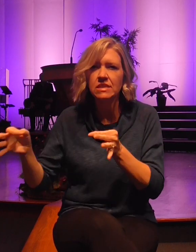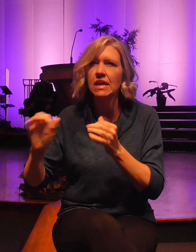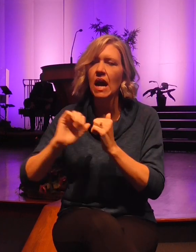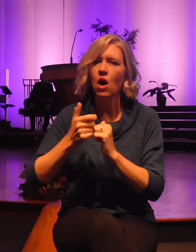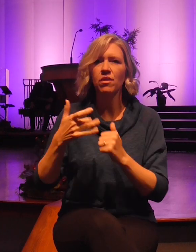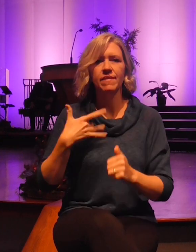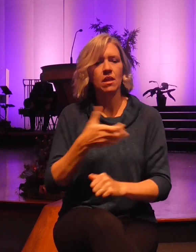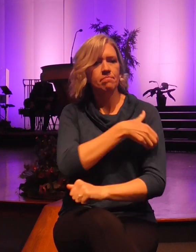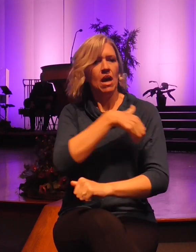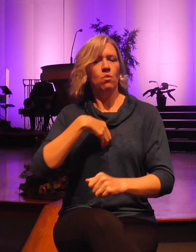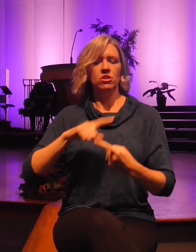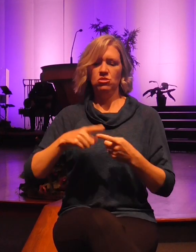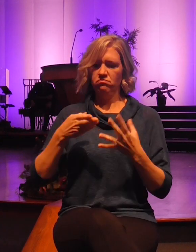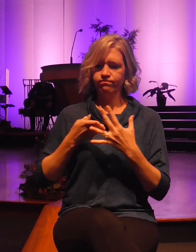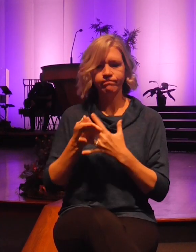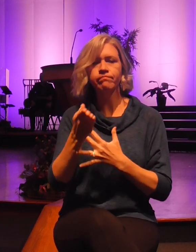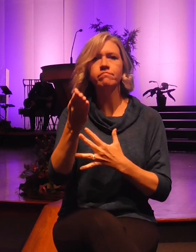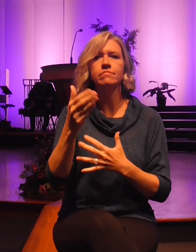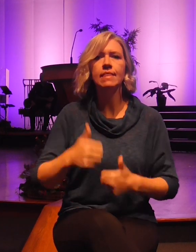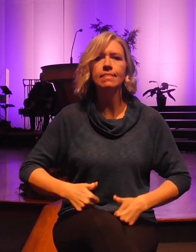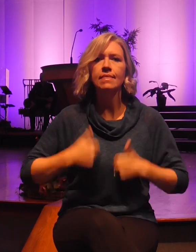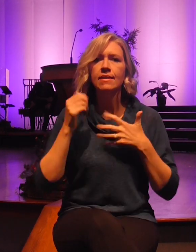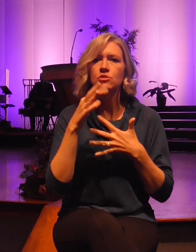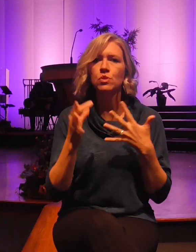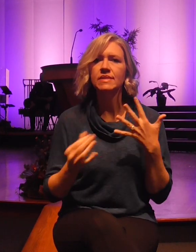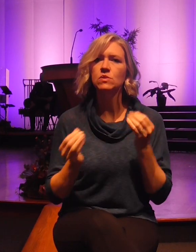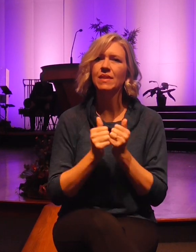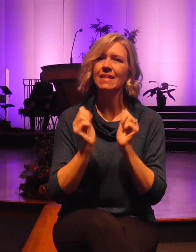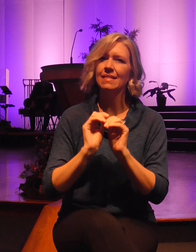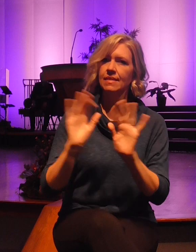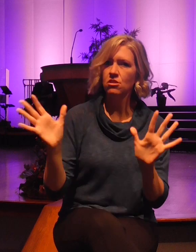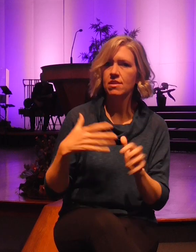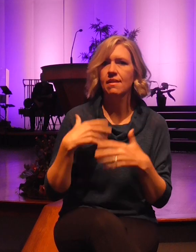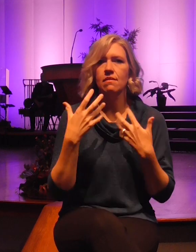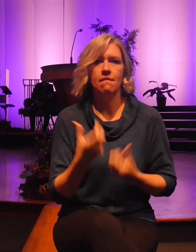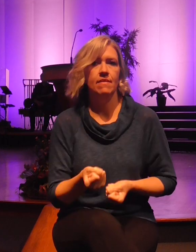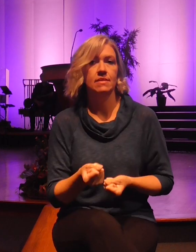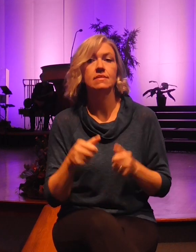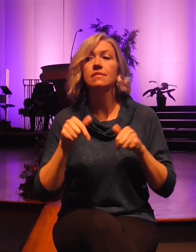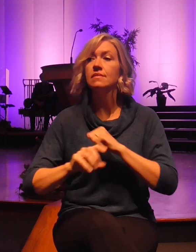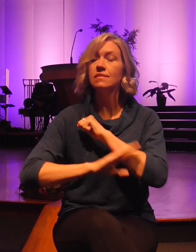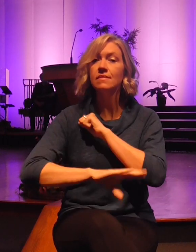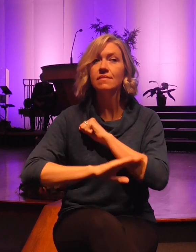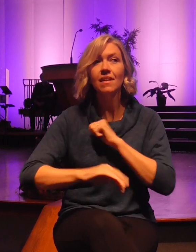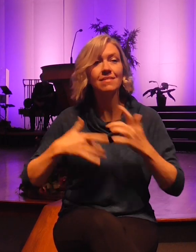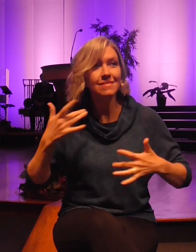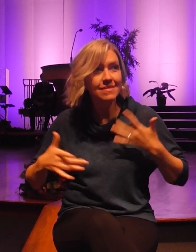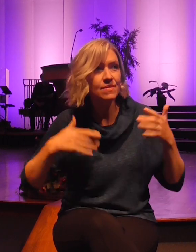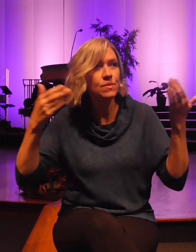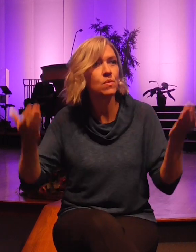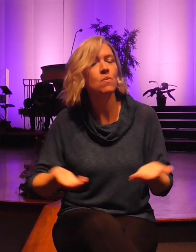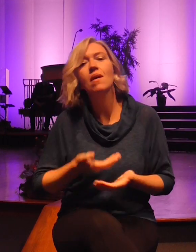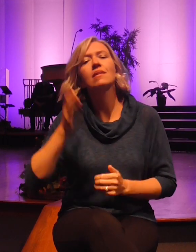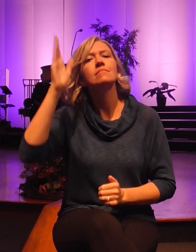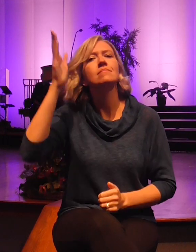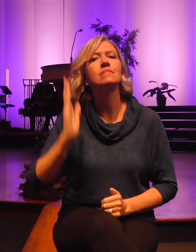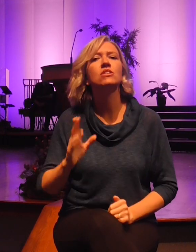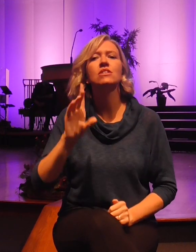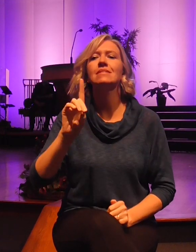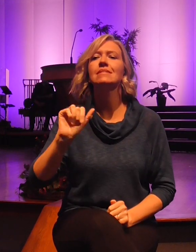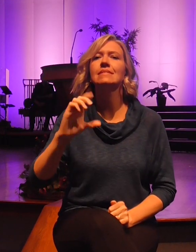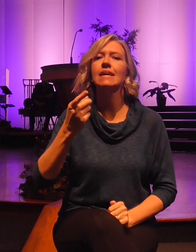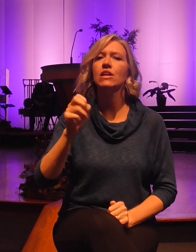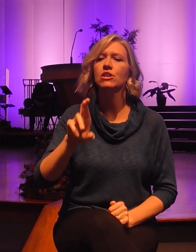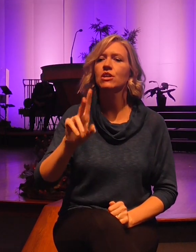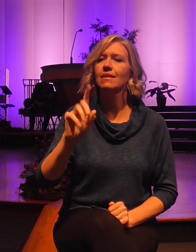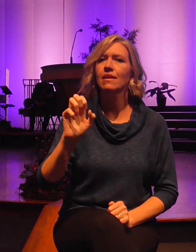life's choices with clarity and confidence. And this fall, we are excited to welcome Dacher Keltner to talk about his latest book, Awe,